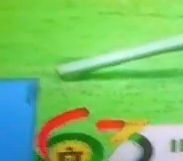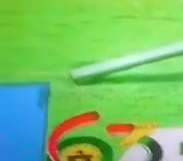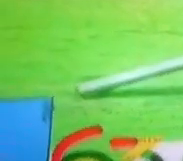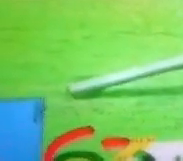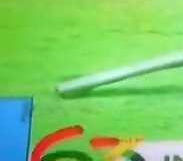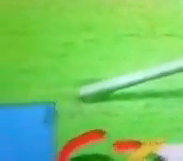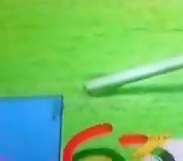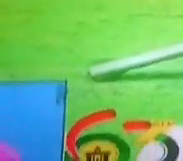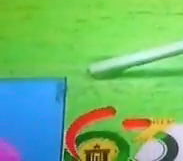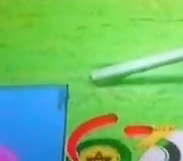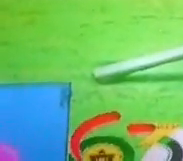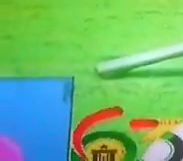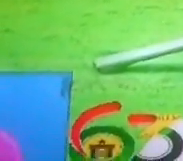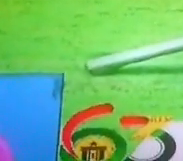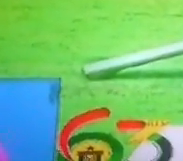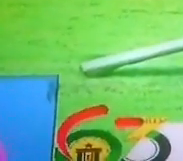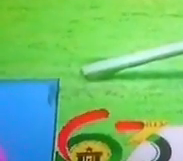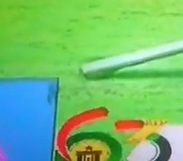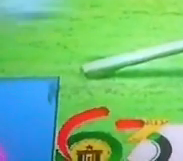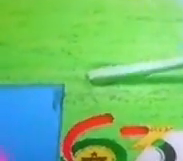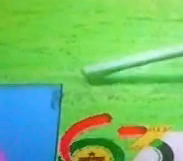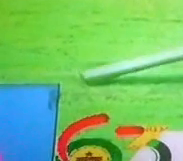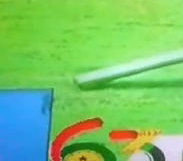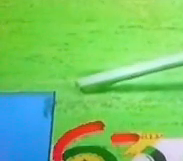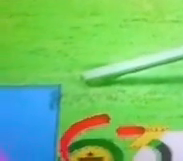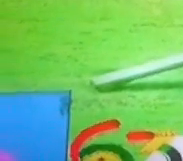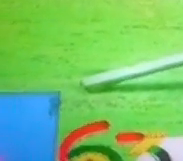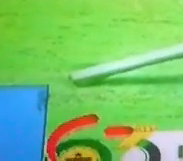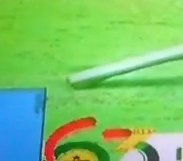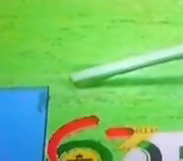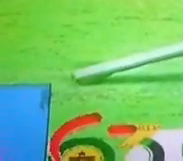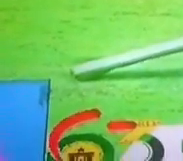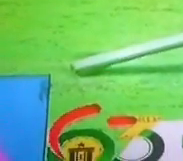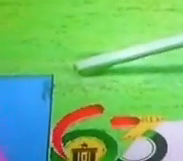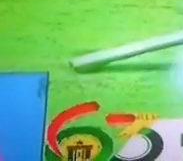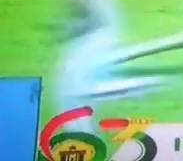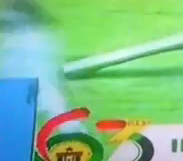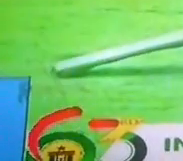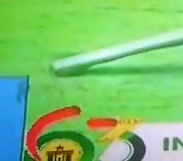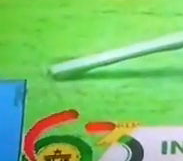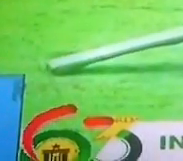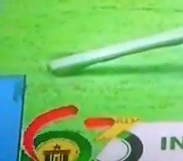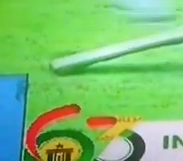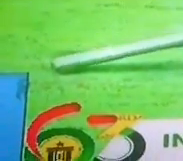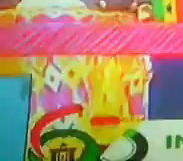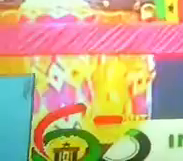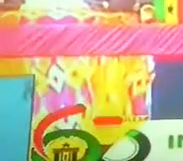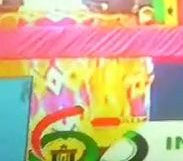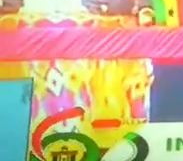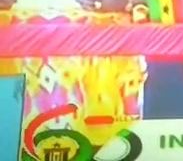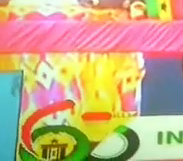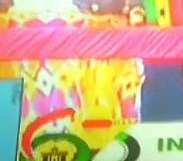displaying some skills. These are physical trainers, and Commander